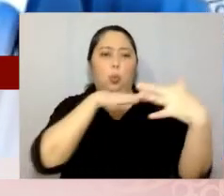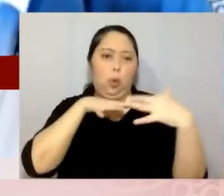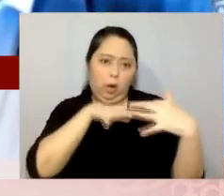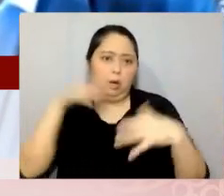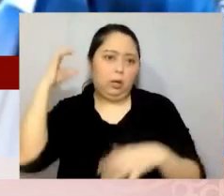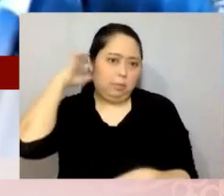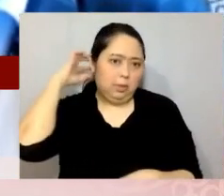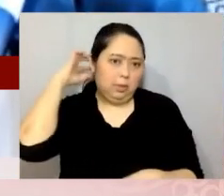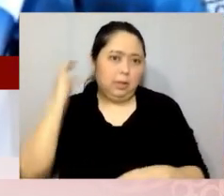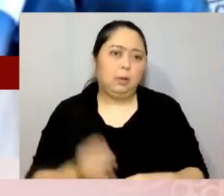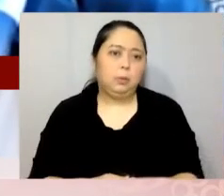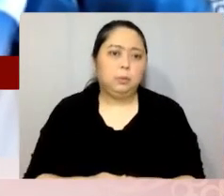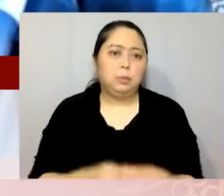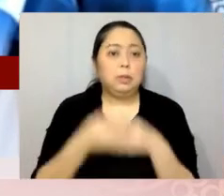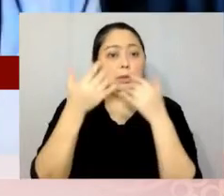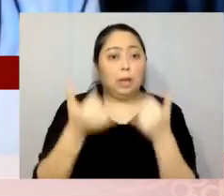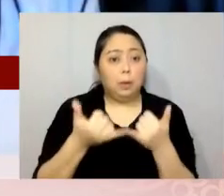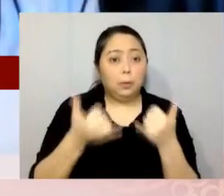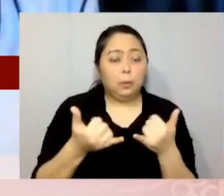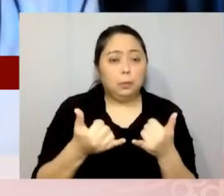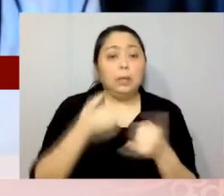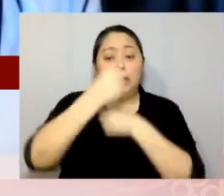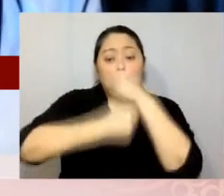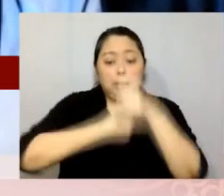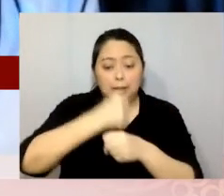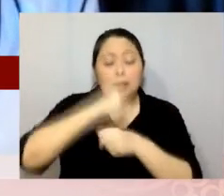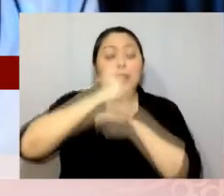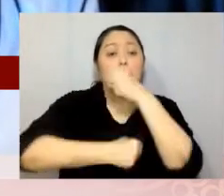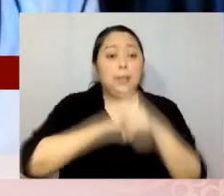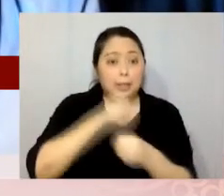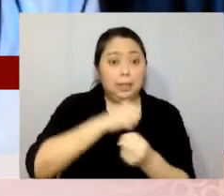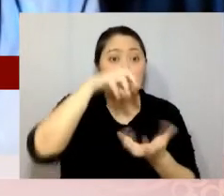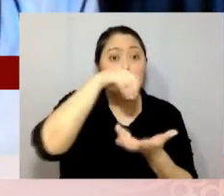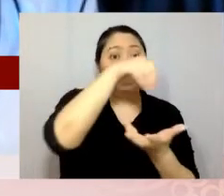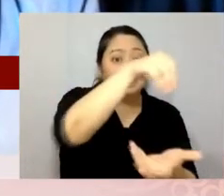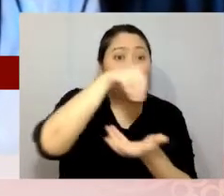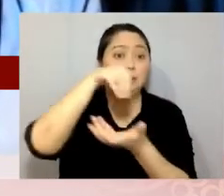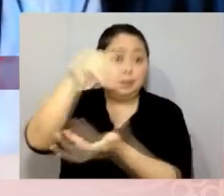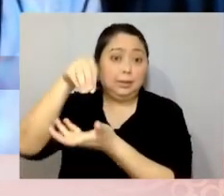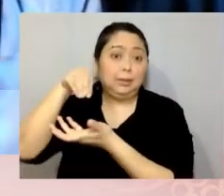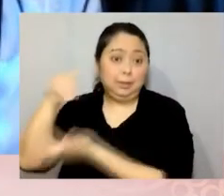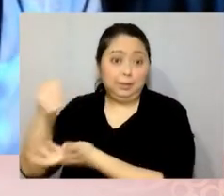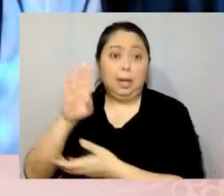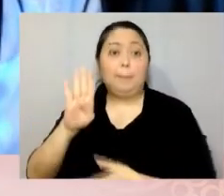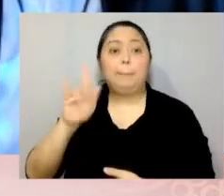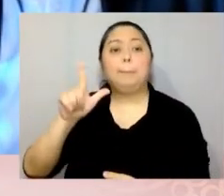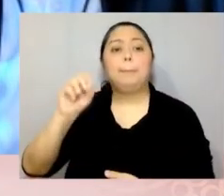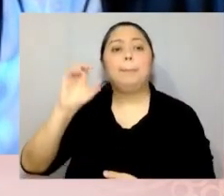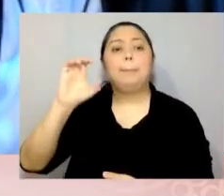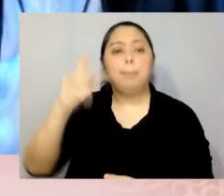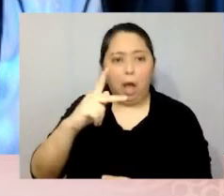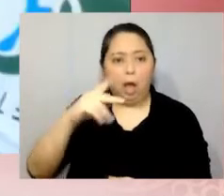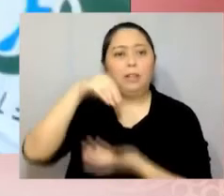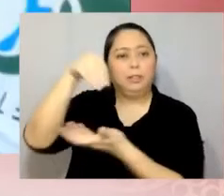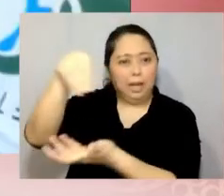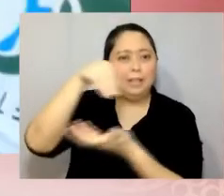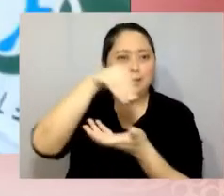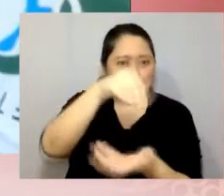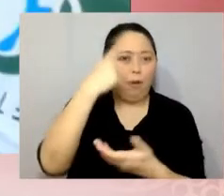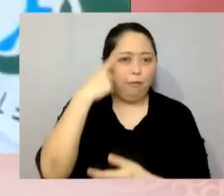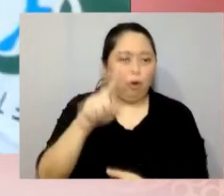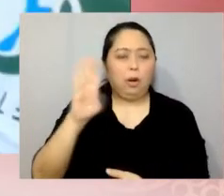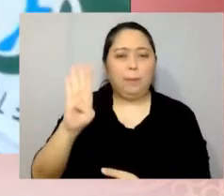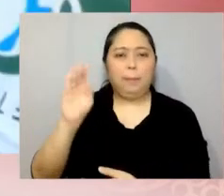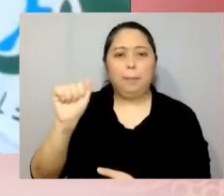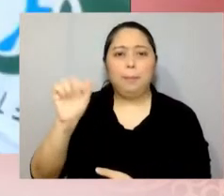ASEC, let's talk about now the yearly block grants and their importance, no, in the Bangsamoro government. Number